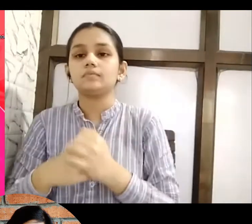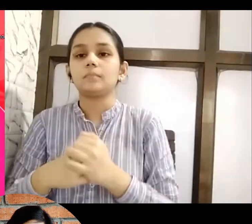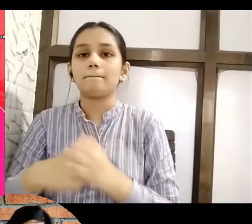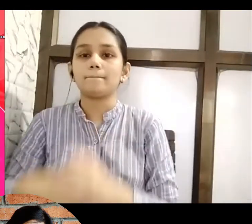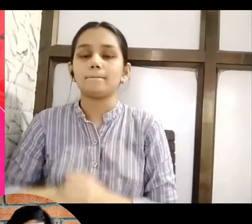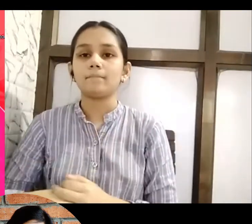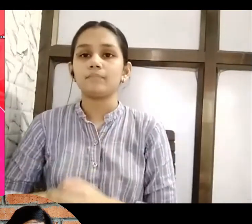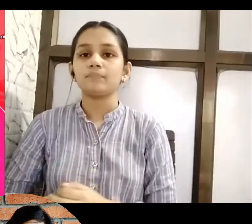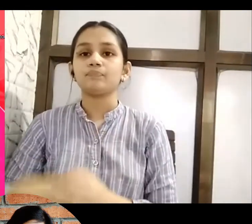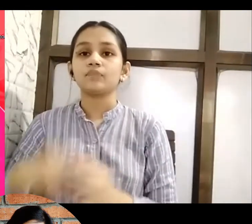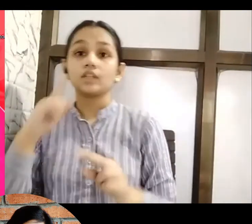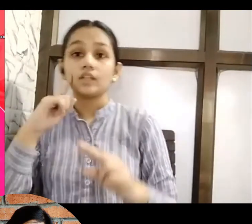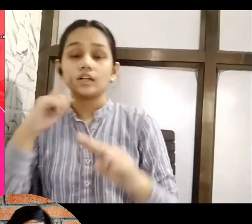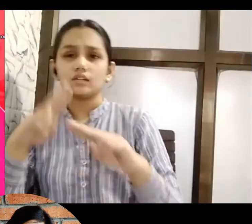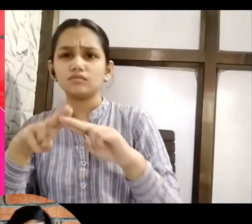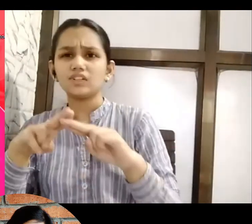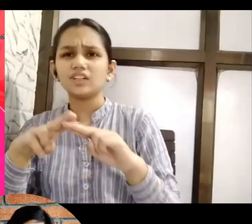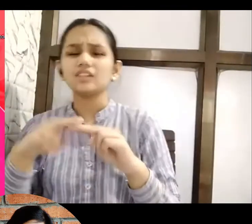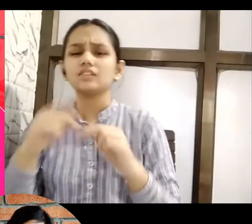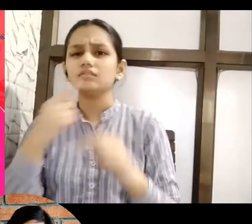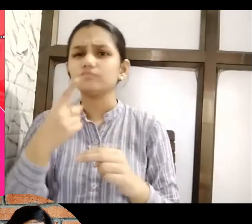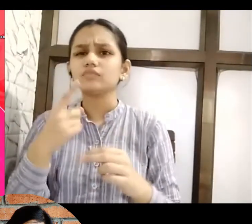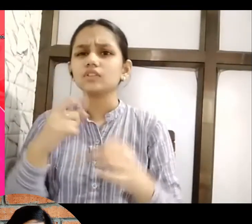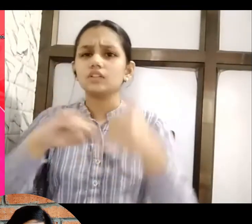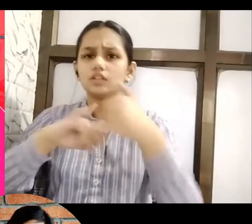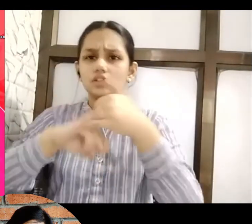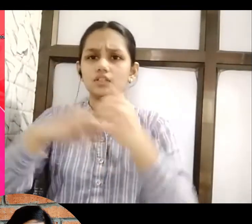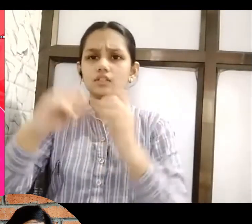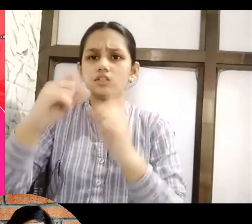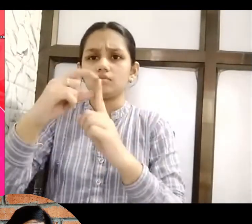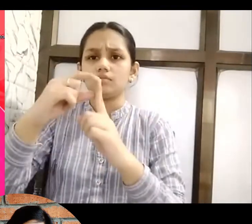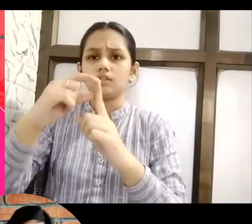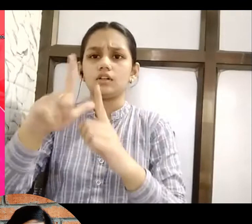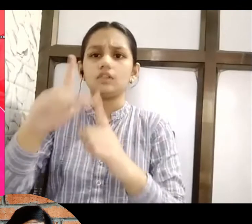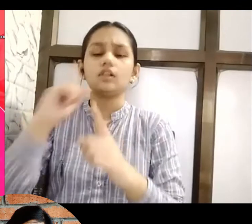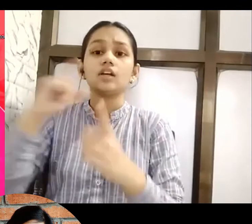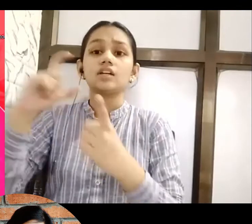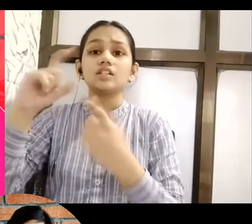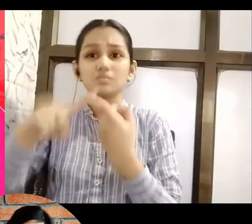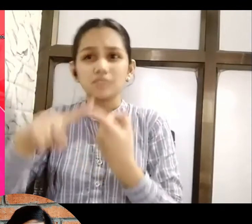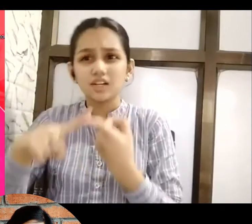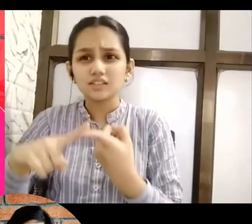If I say splice, you will see some filling is there inside.